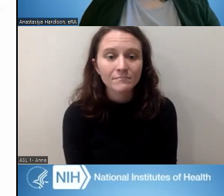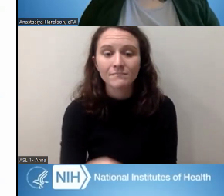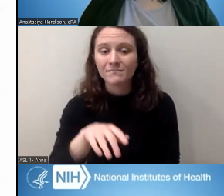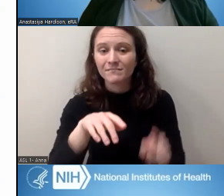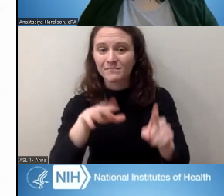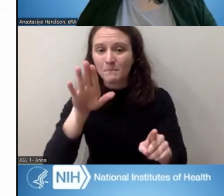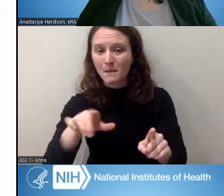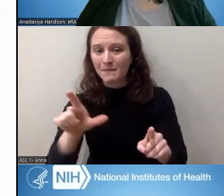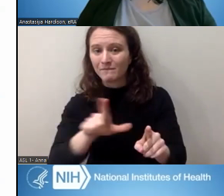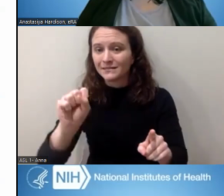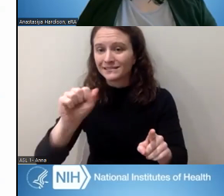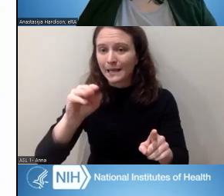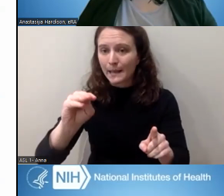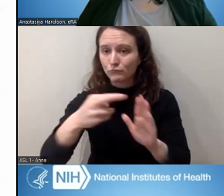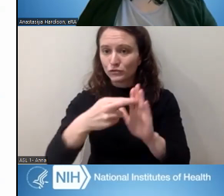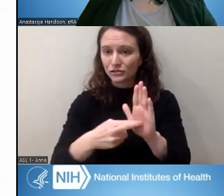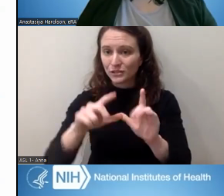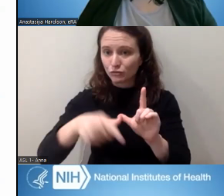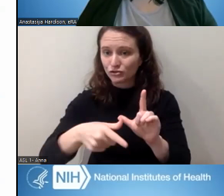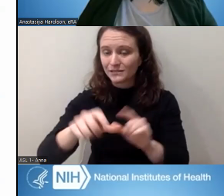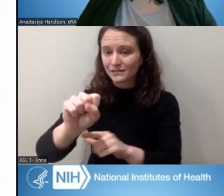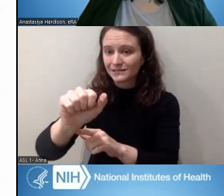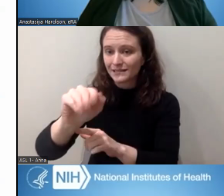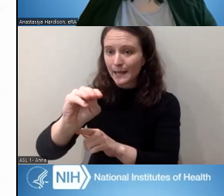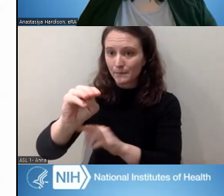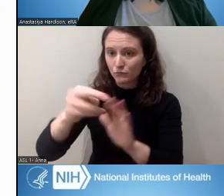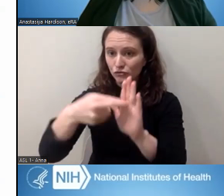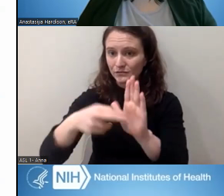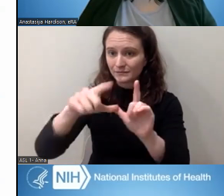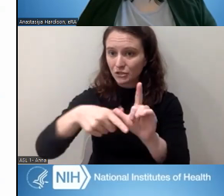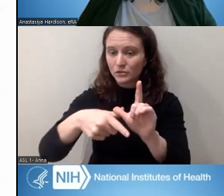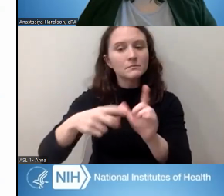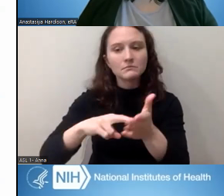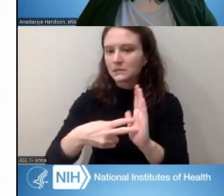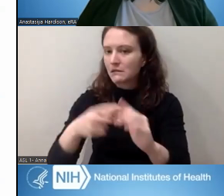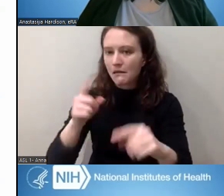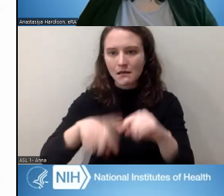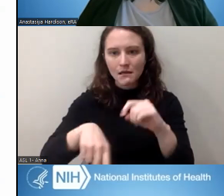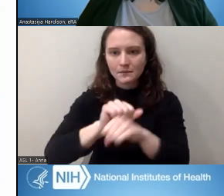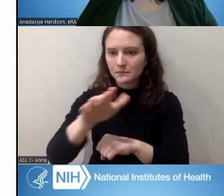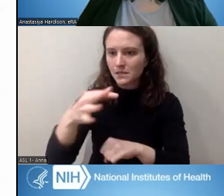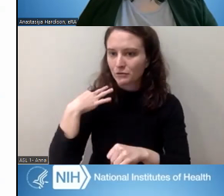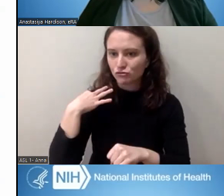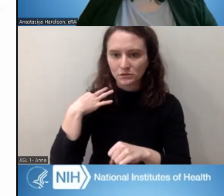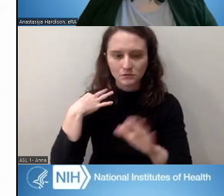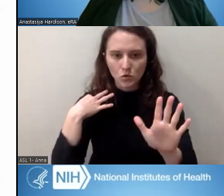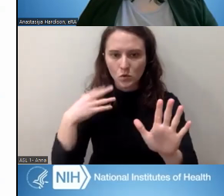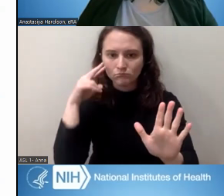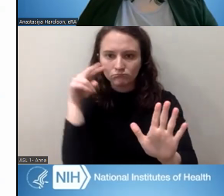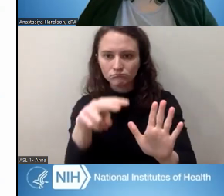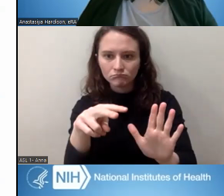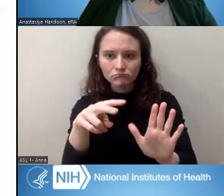very important because if your SAM registration has expired, you will not be able to submit a grant application. So please be aware of